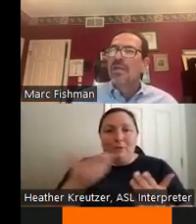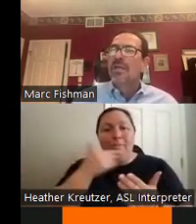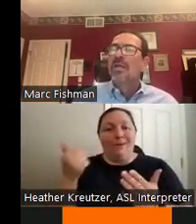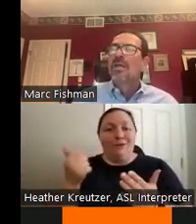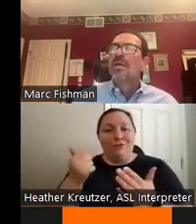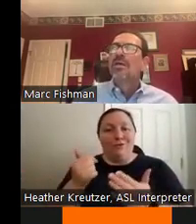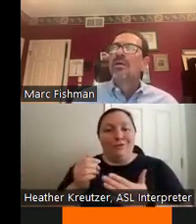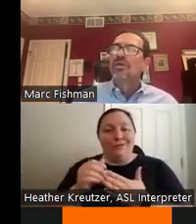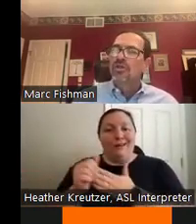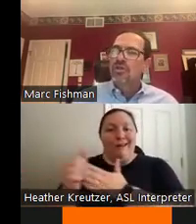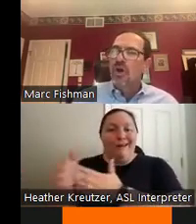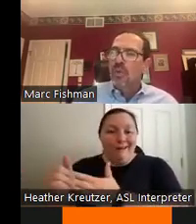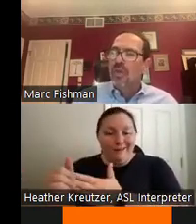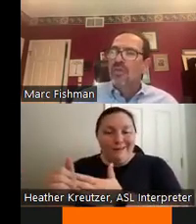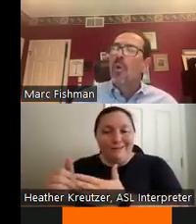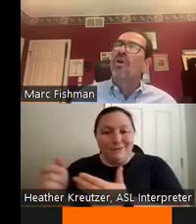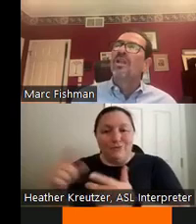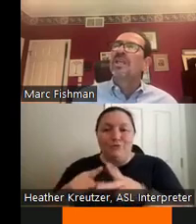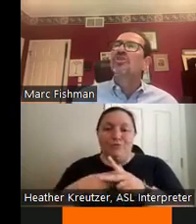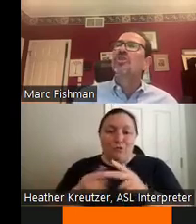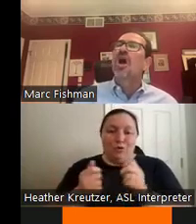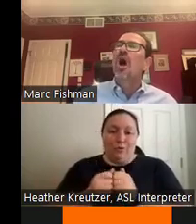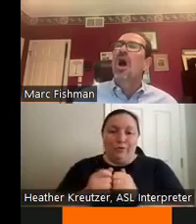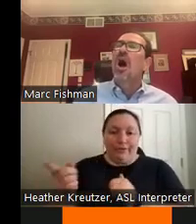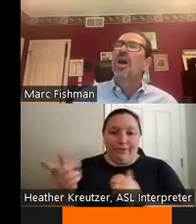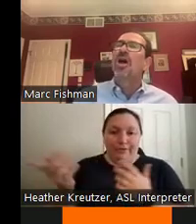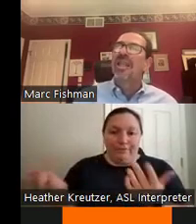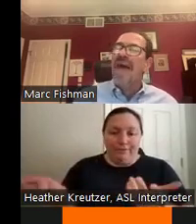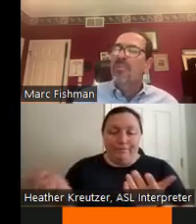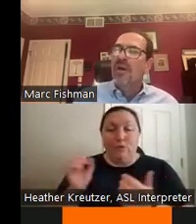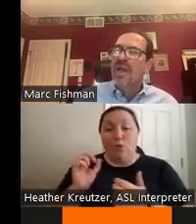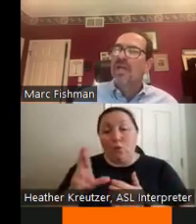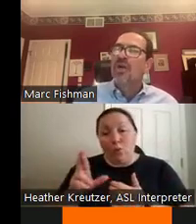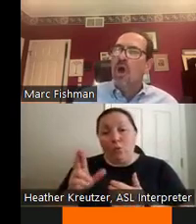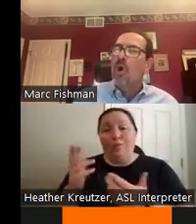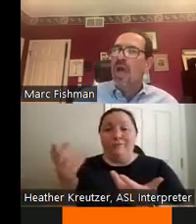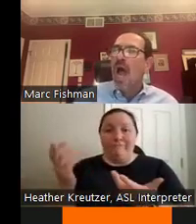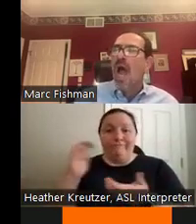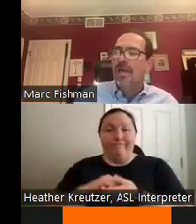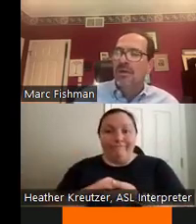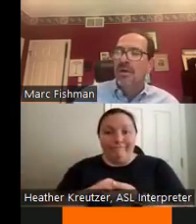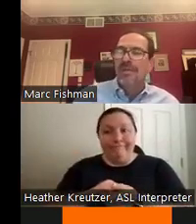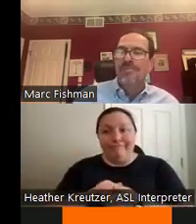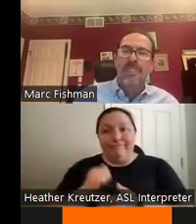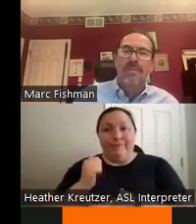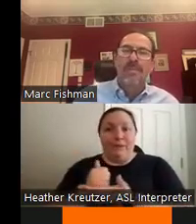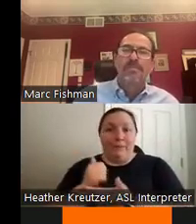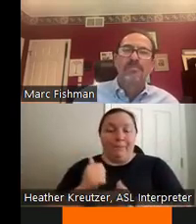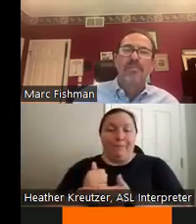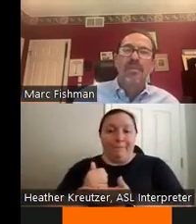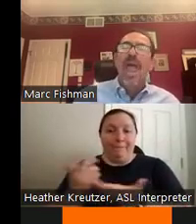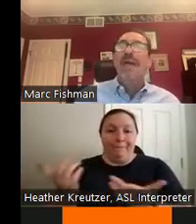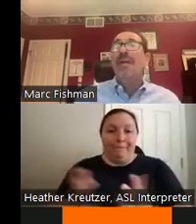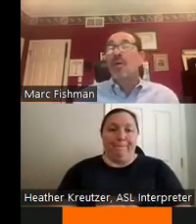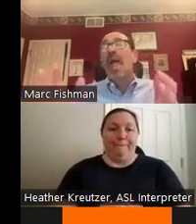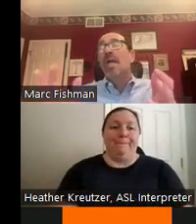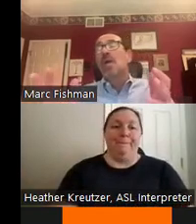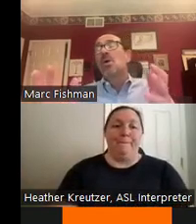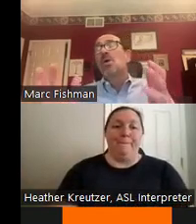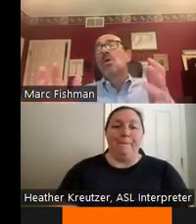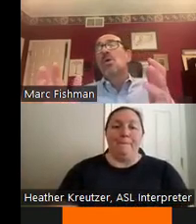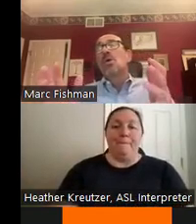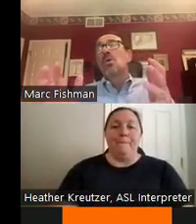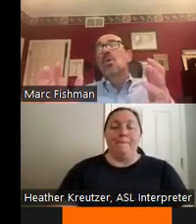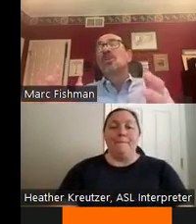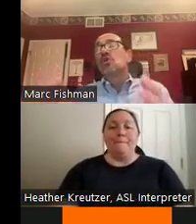guide to start with, or at least a collaborating co-guide, right? And by the